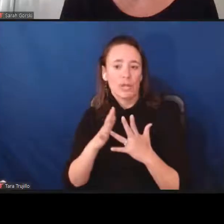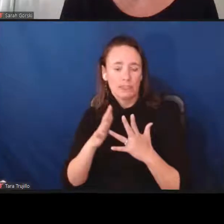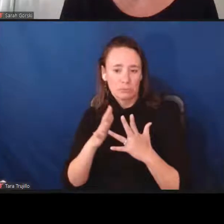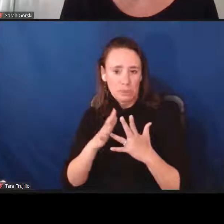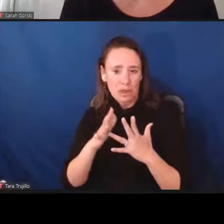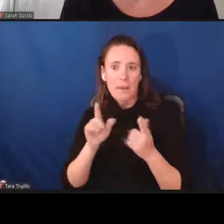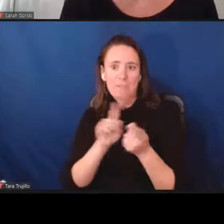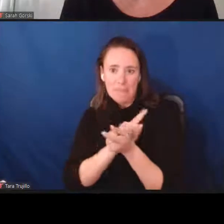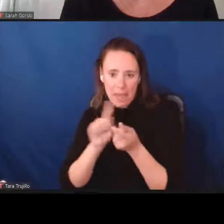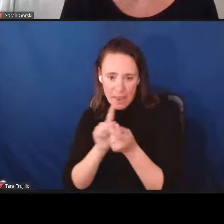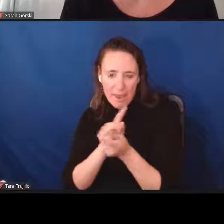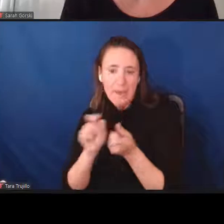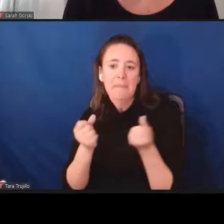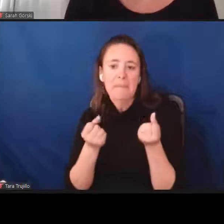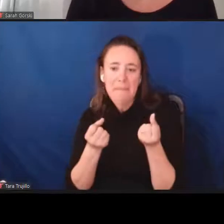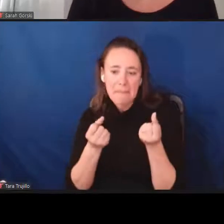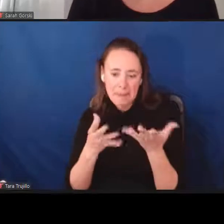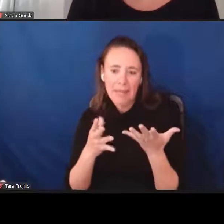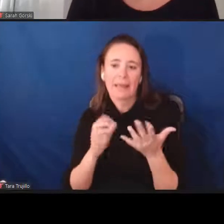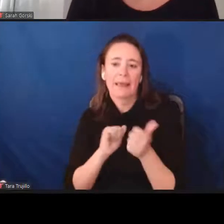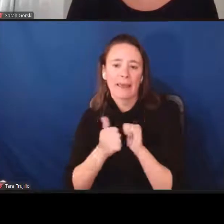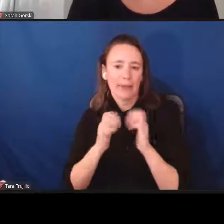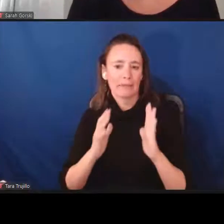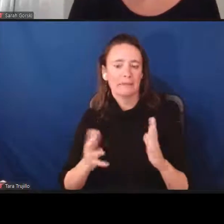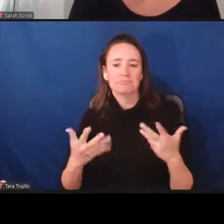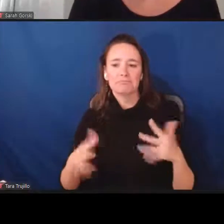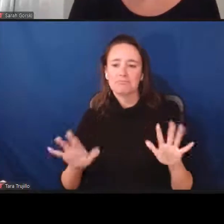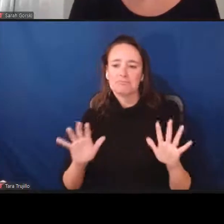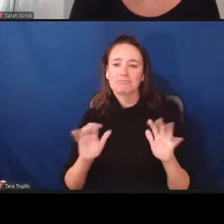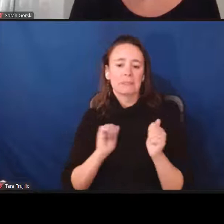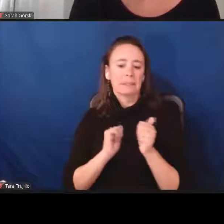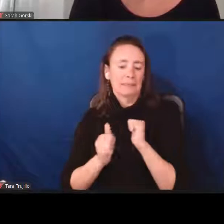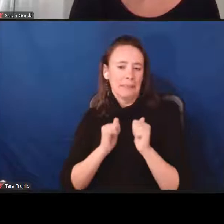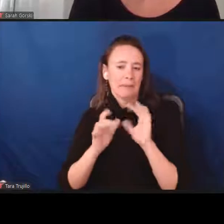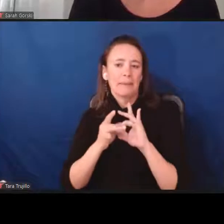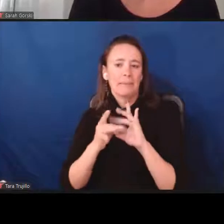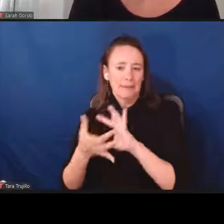athletes who'd competed in the Paralympic Games. And,